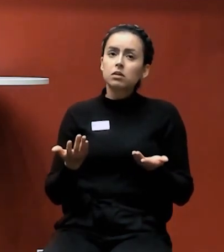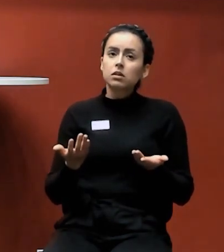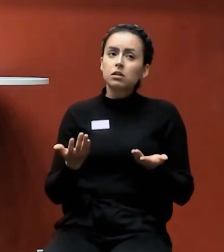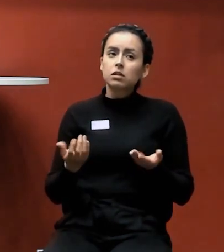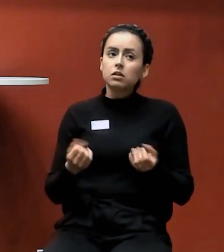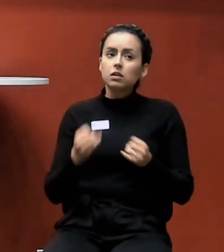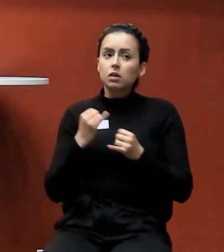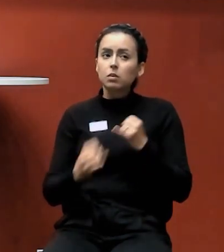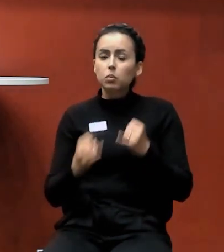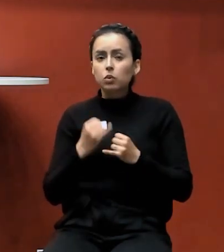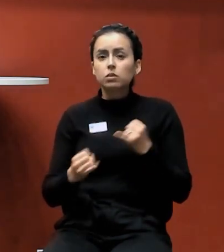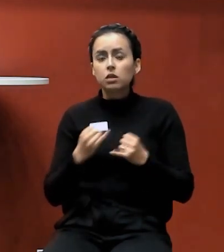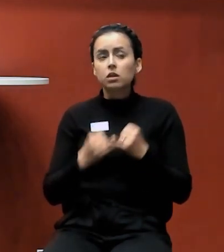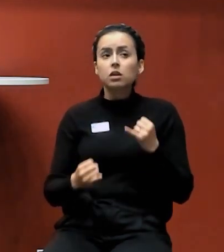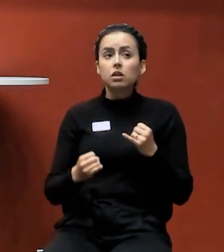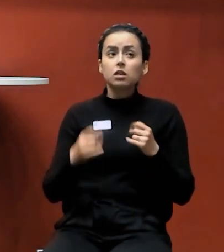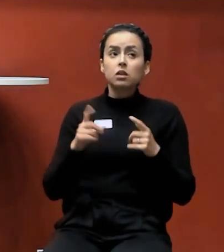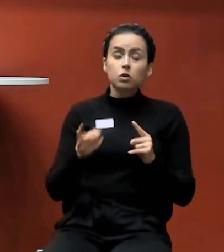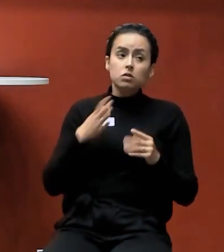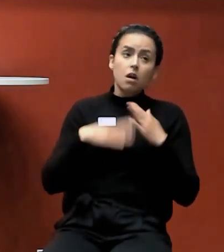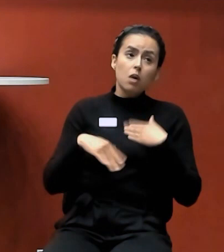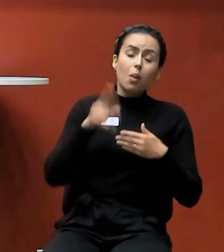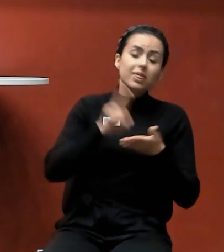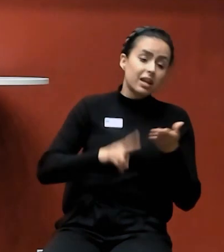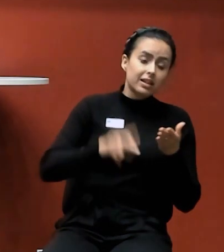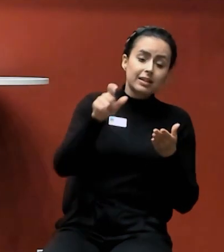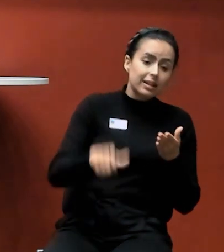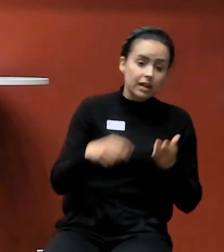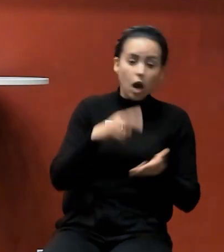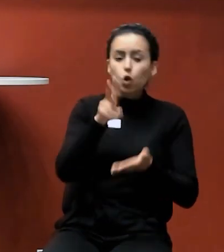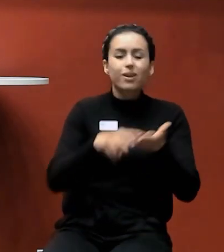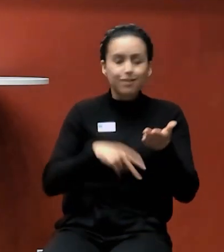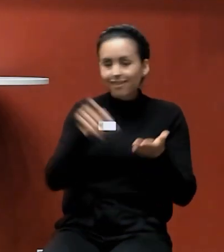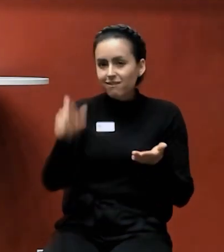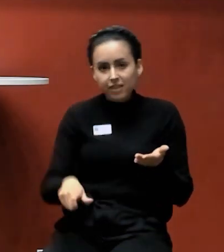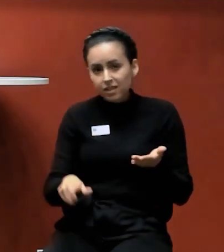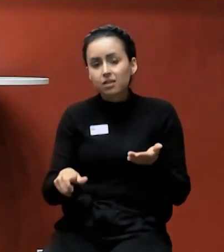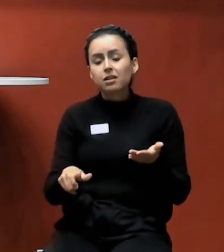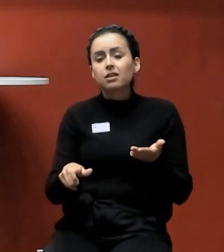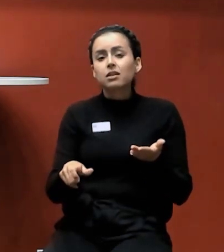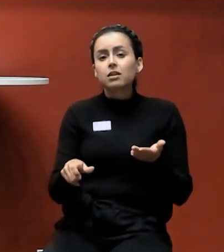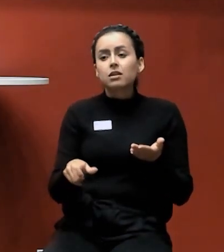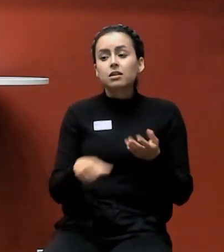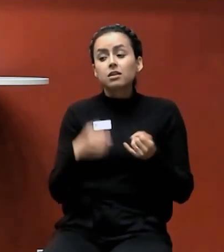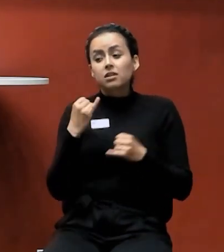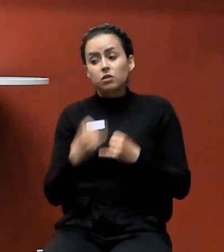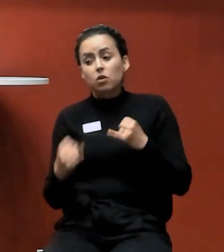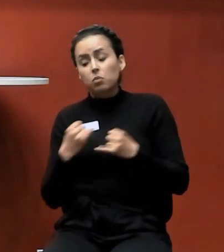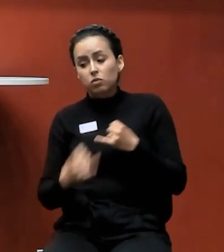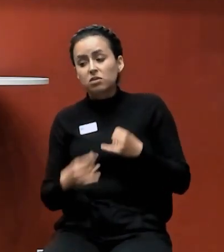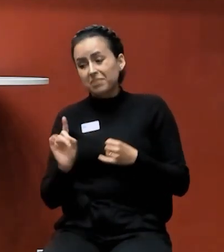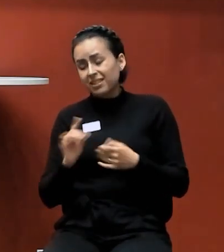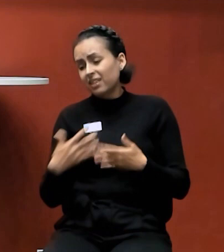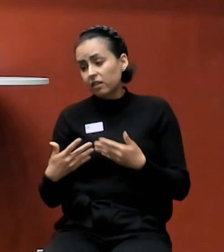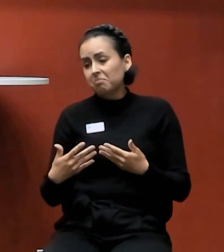you have to, if you're going to be an artist, if you're going to be a choreographer, in the end, the only thing you do is you make